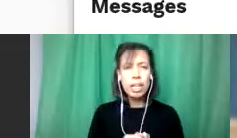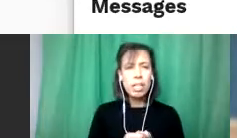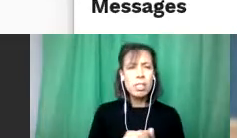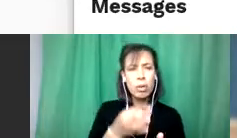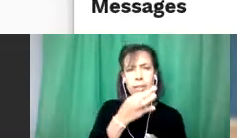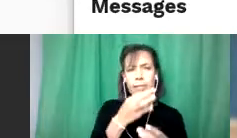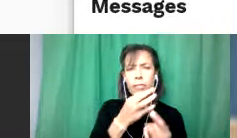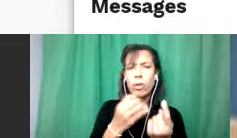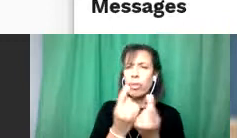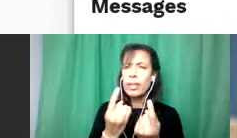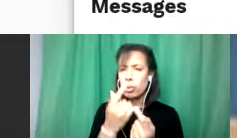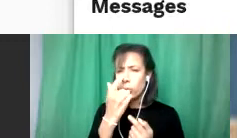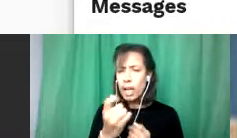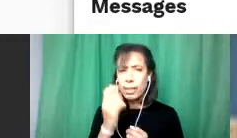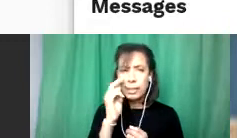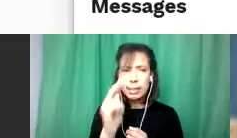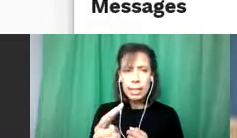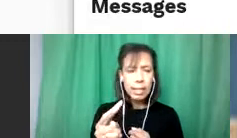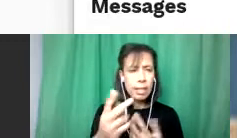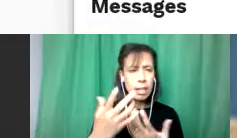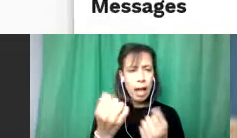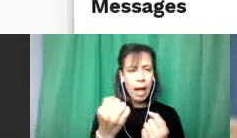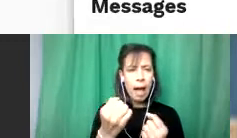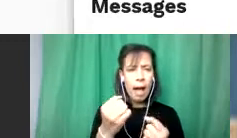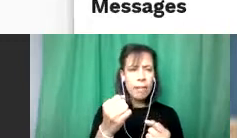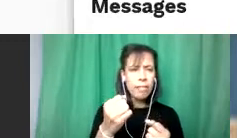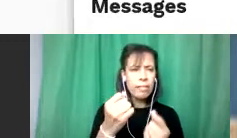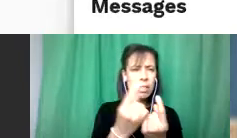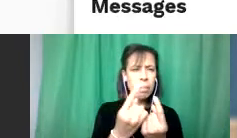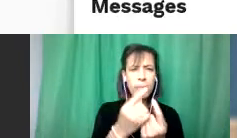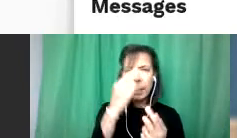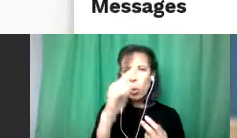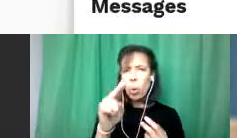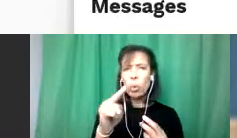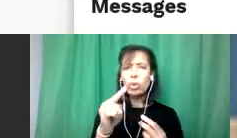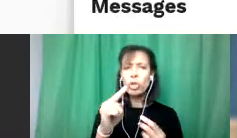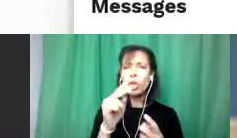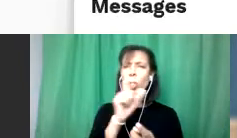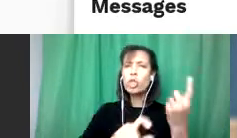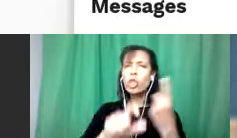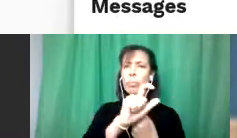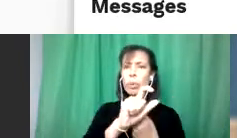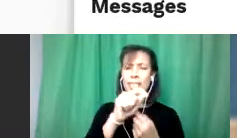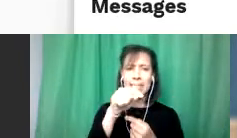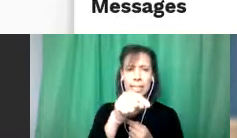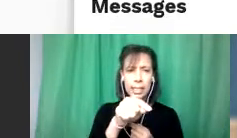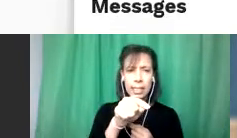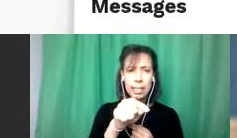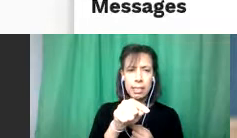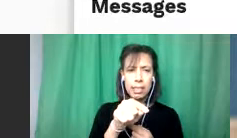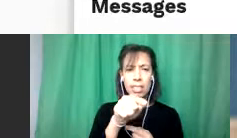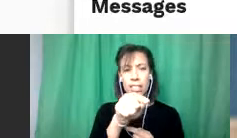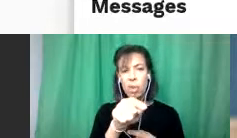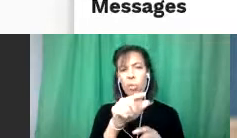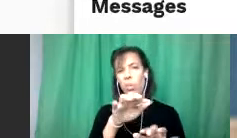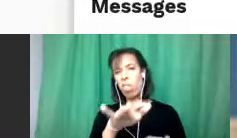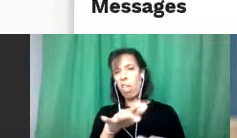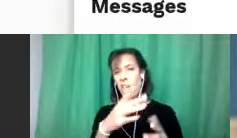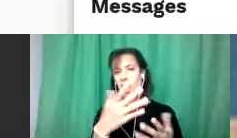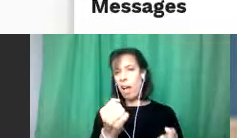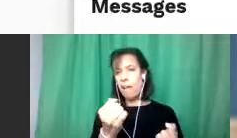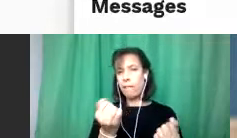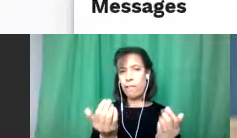So you've got this thing called Community, and on this space called Community, this is my kind of welcome.